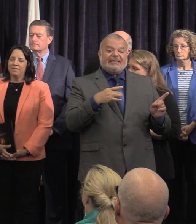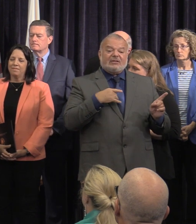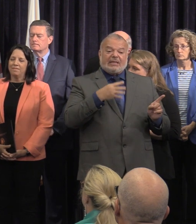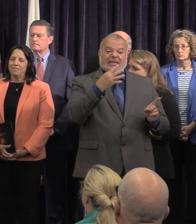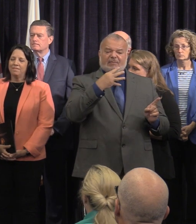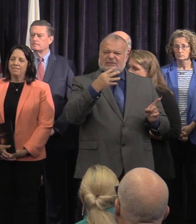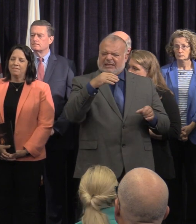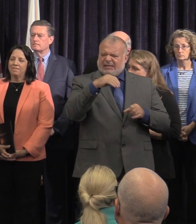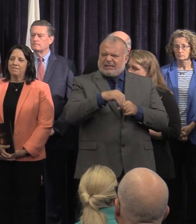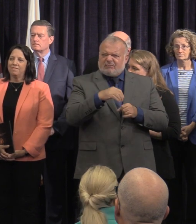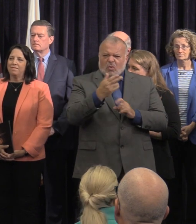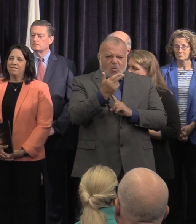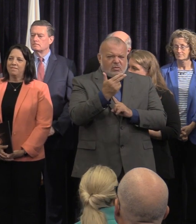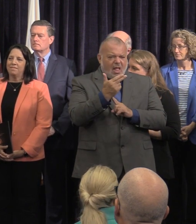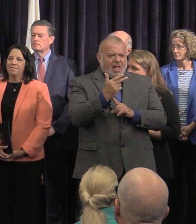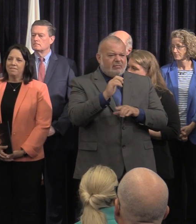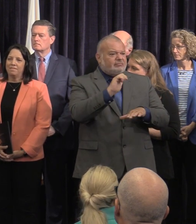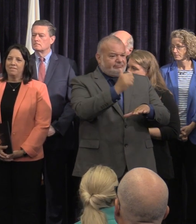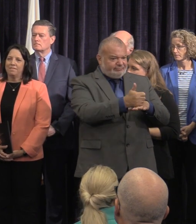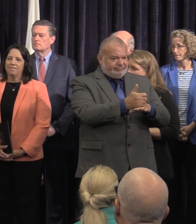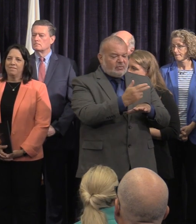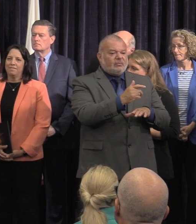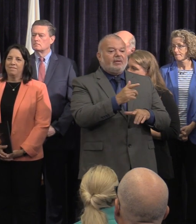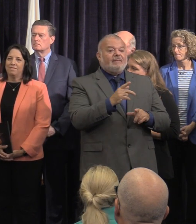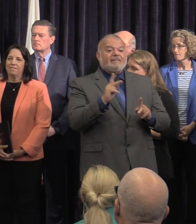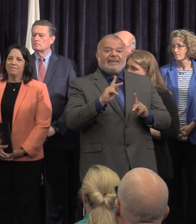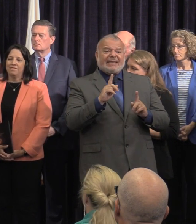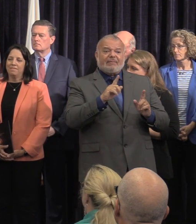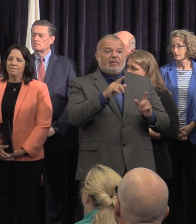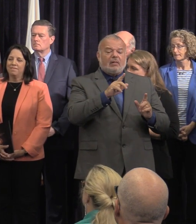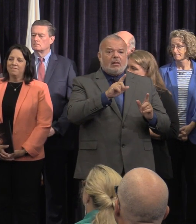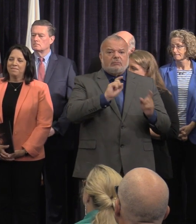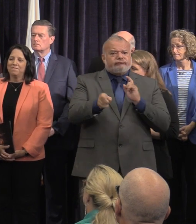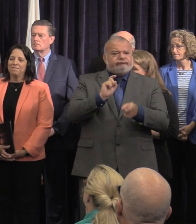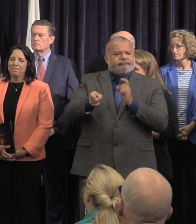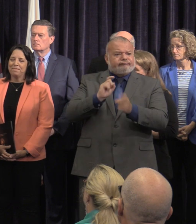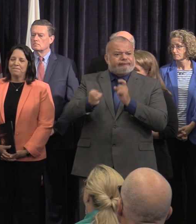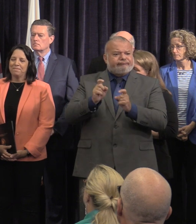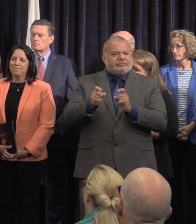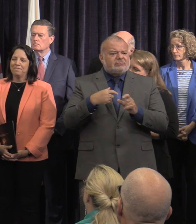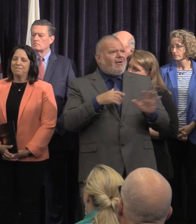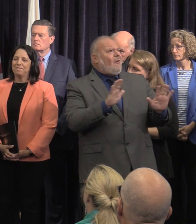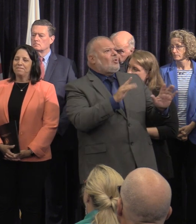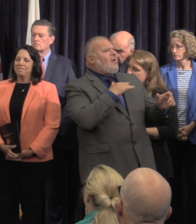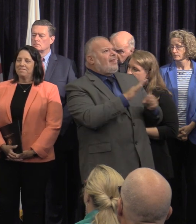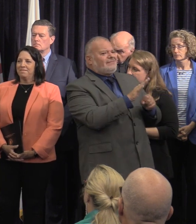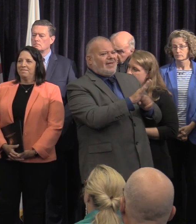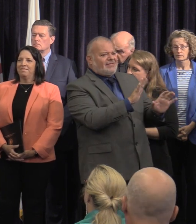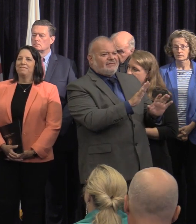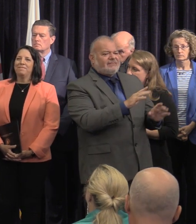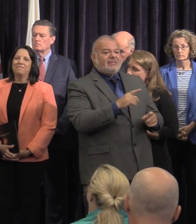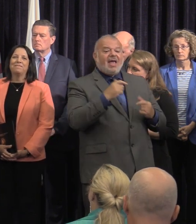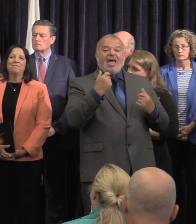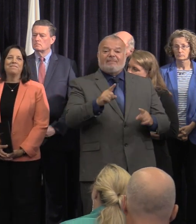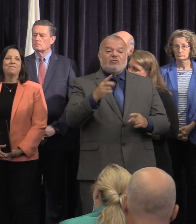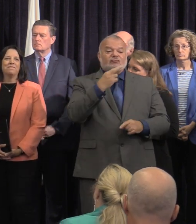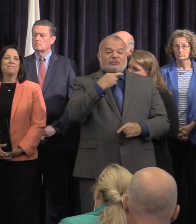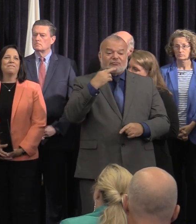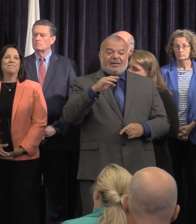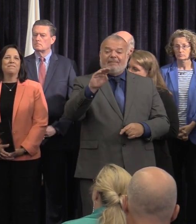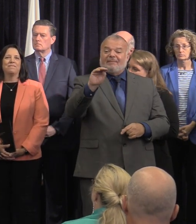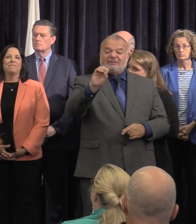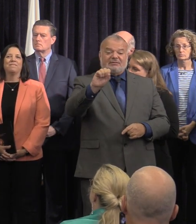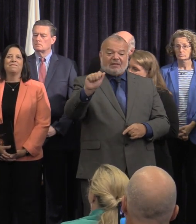that officials had to put a pause on donations. The Mesa Verde restaurant opened on a Sunday, and shelter